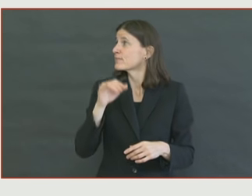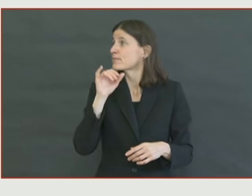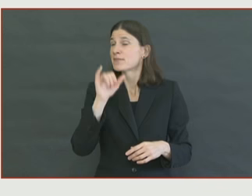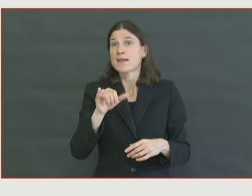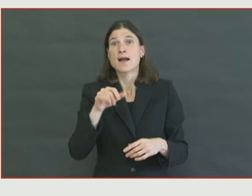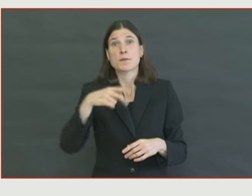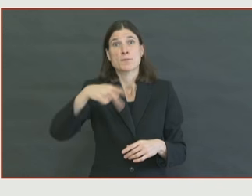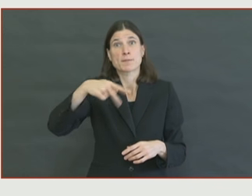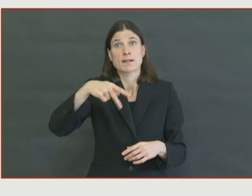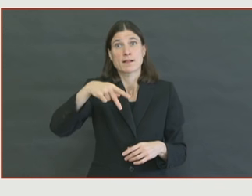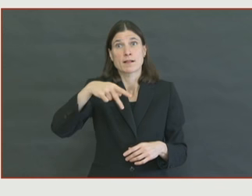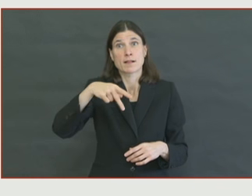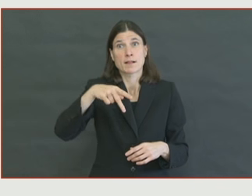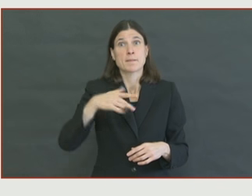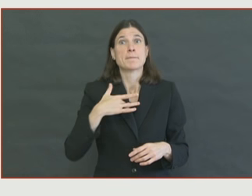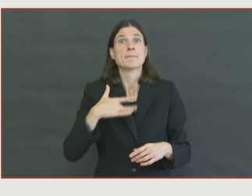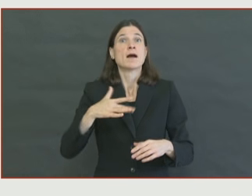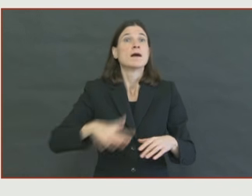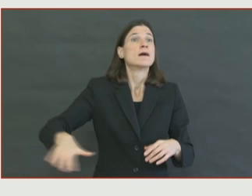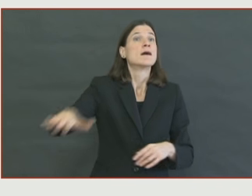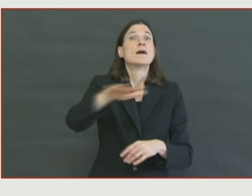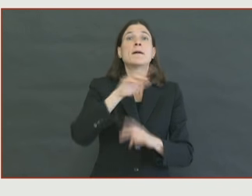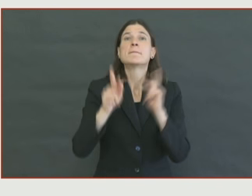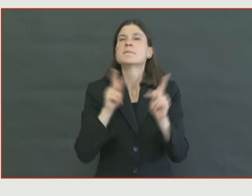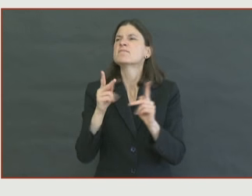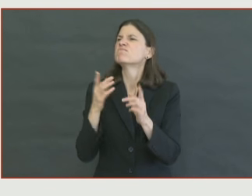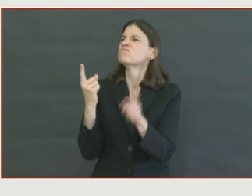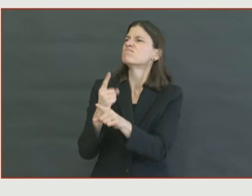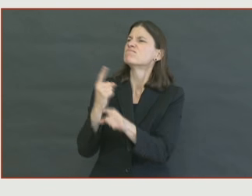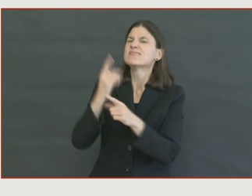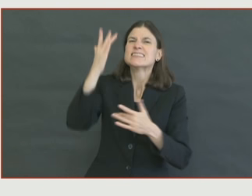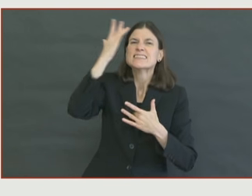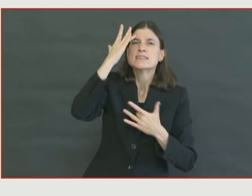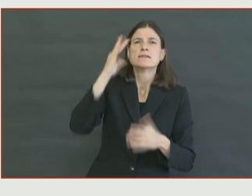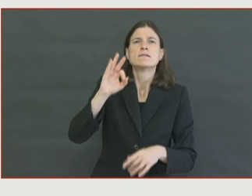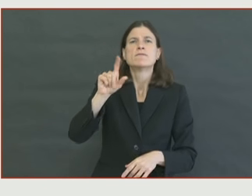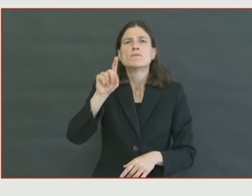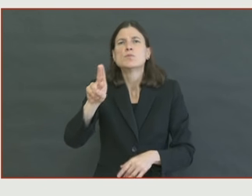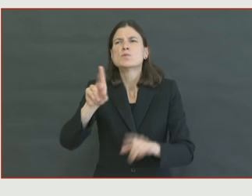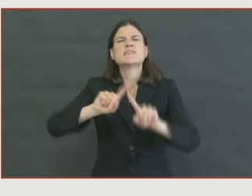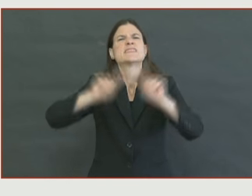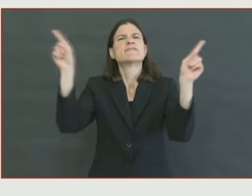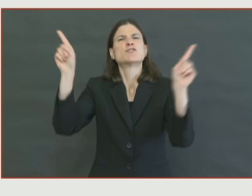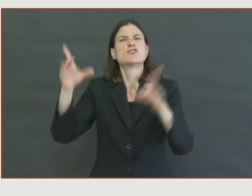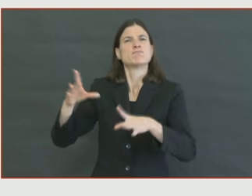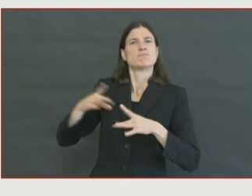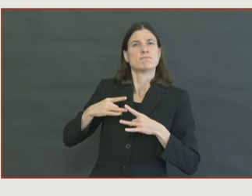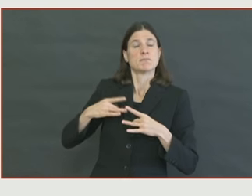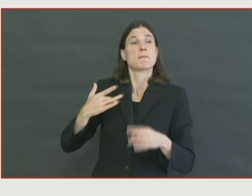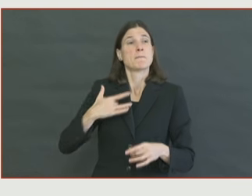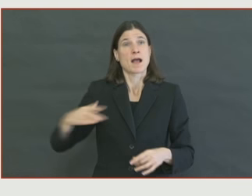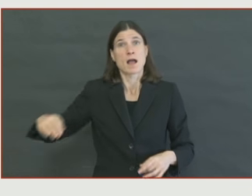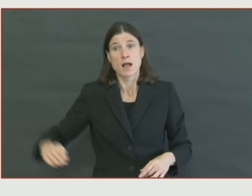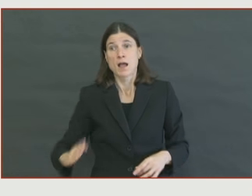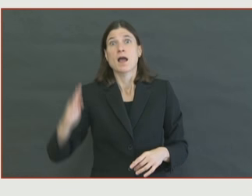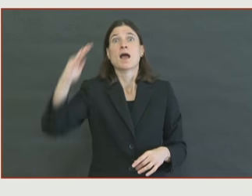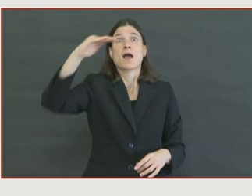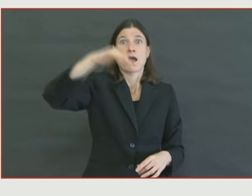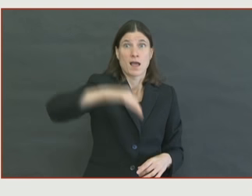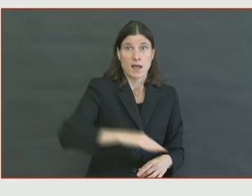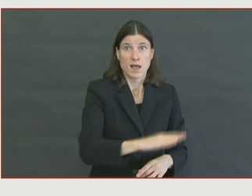go up, a bit of a plateau, and coming down. The truth is, we're not exactly sure if we will have